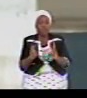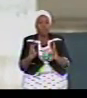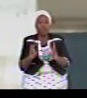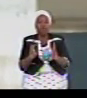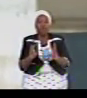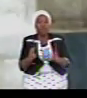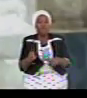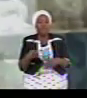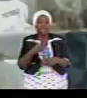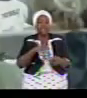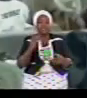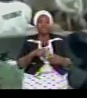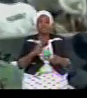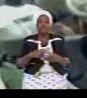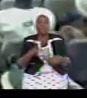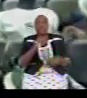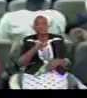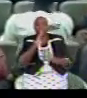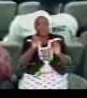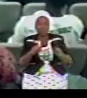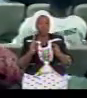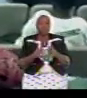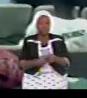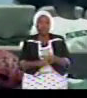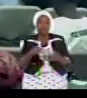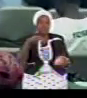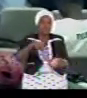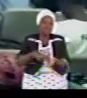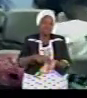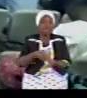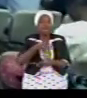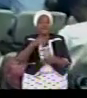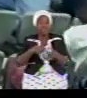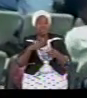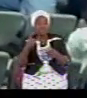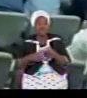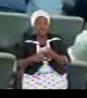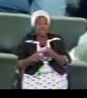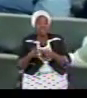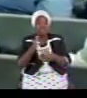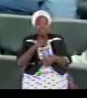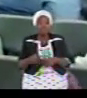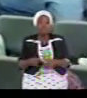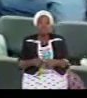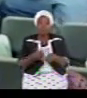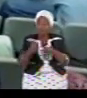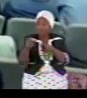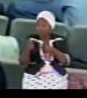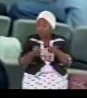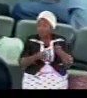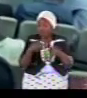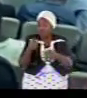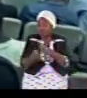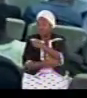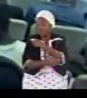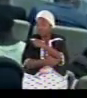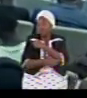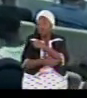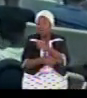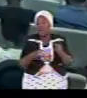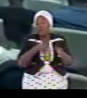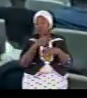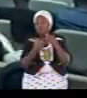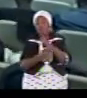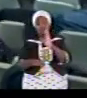that you will be able to stand. And then he will moderate the temptation, the trial, the